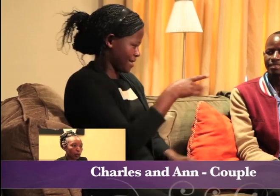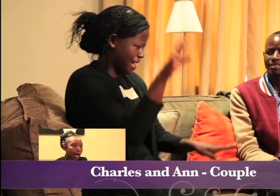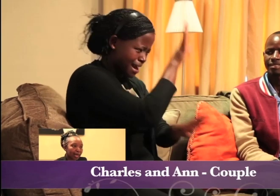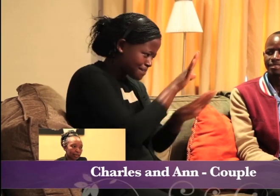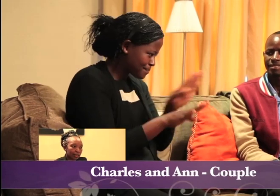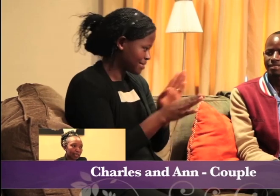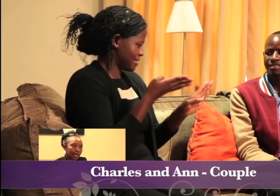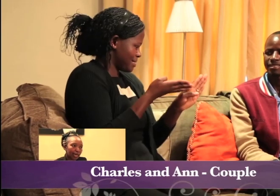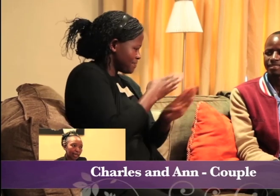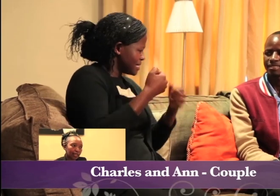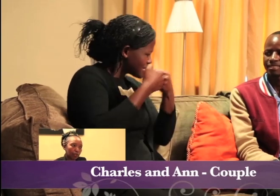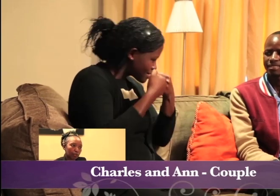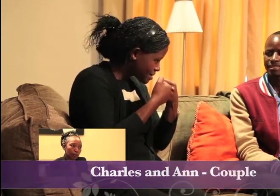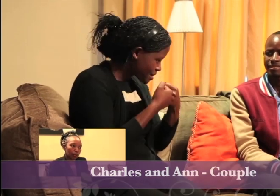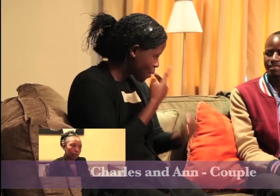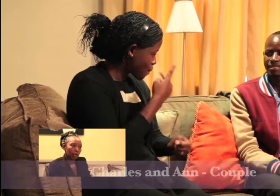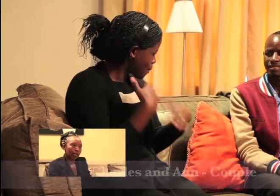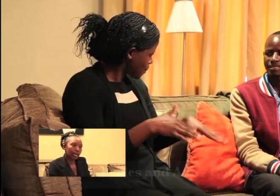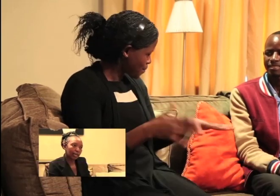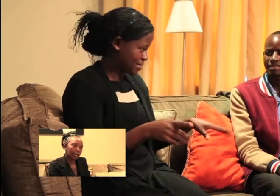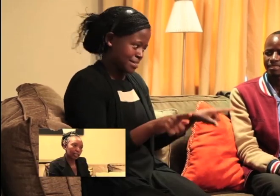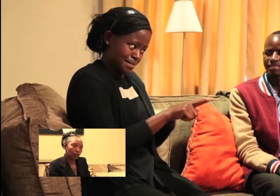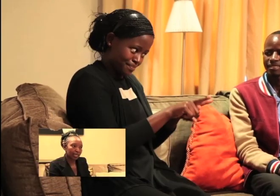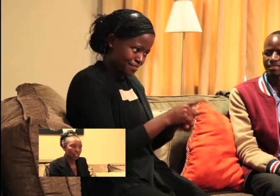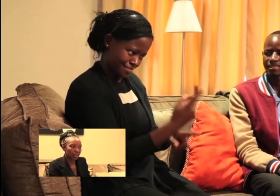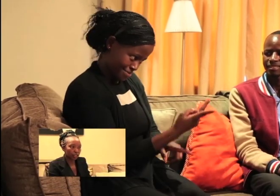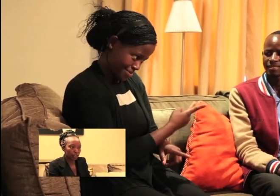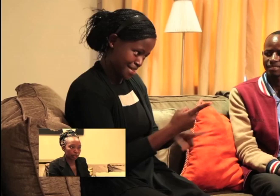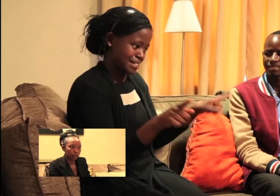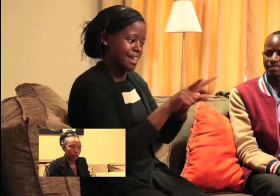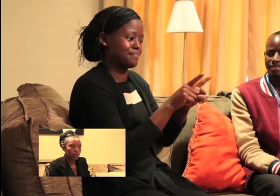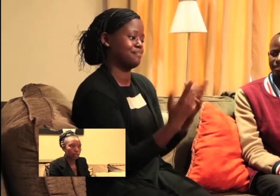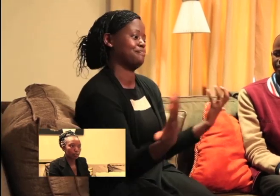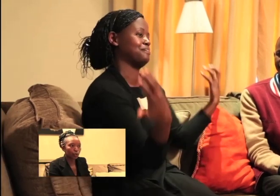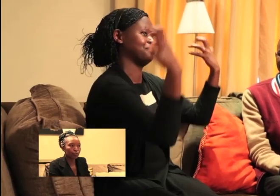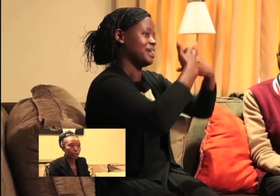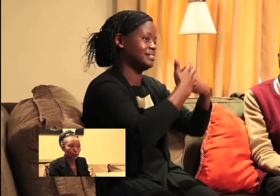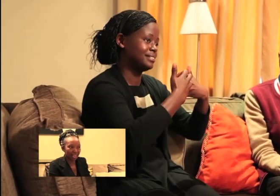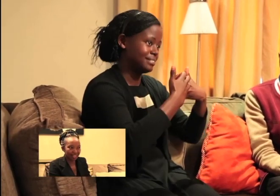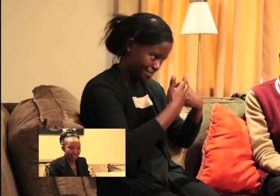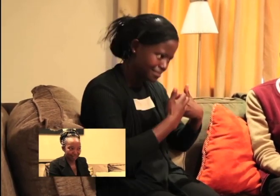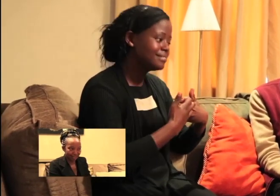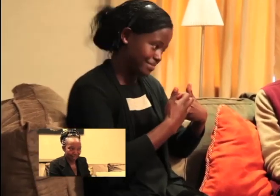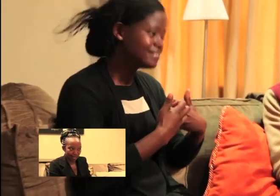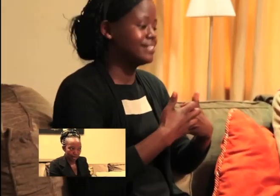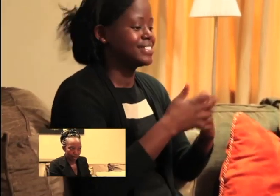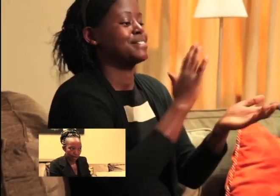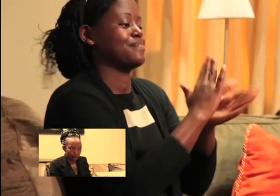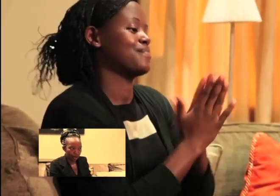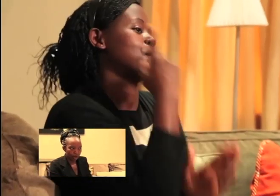And also us, it's like an example. Regardless of the challenges, we are supposed to be together.